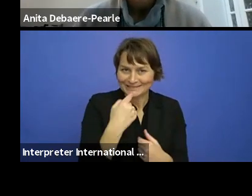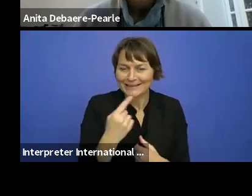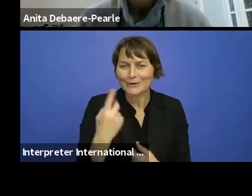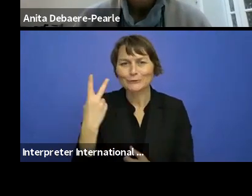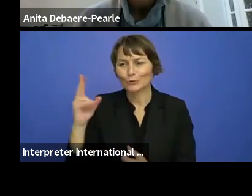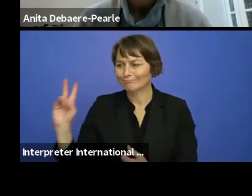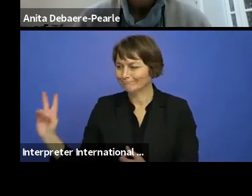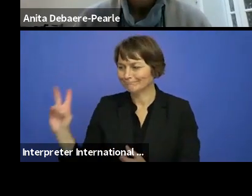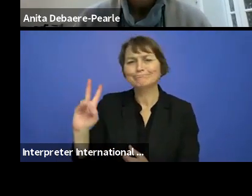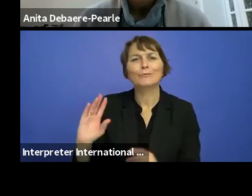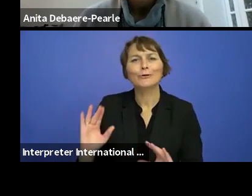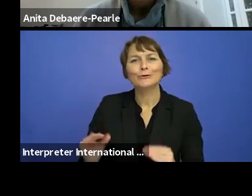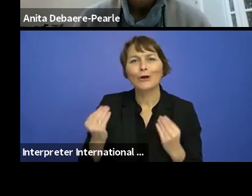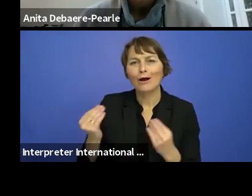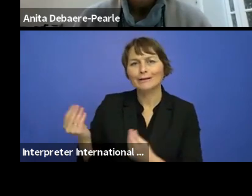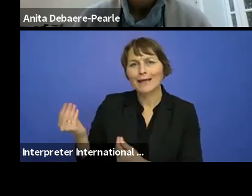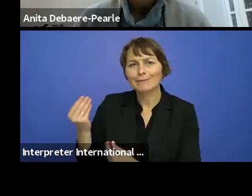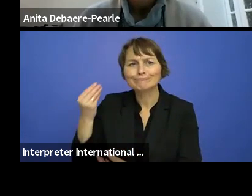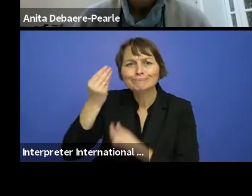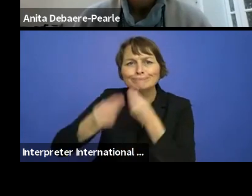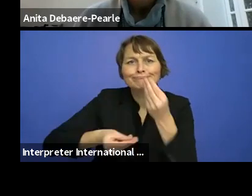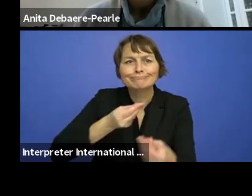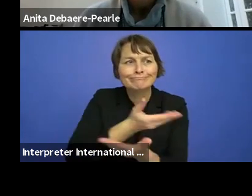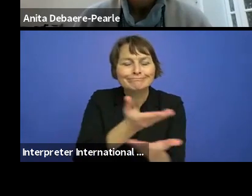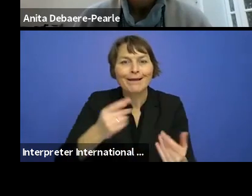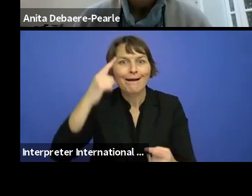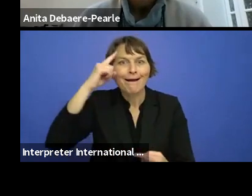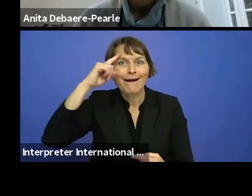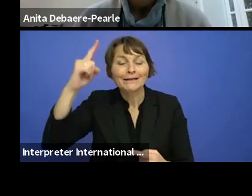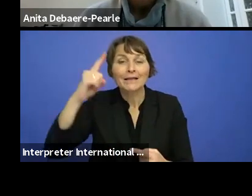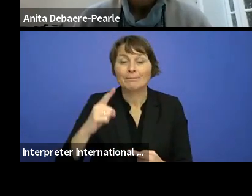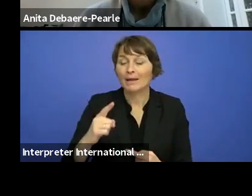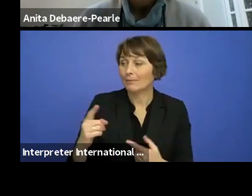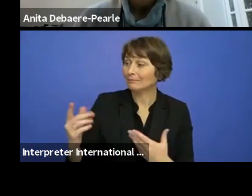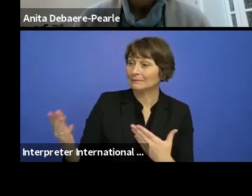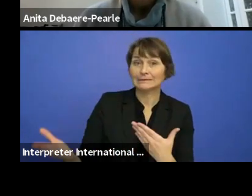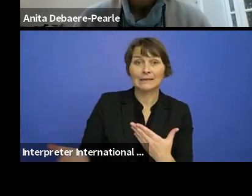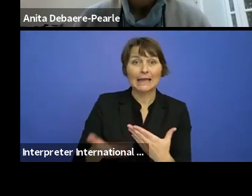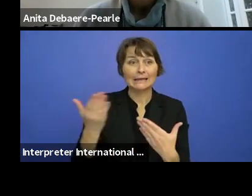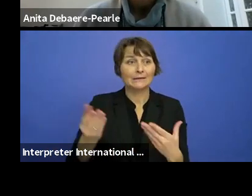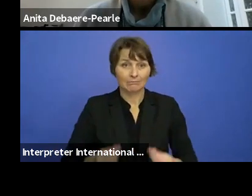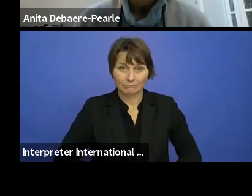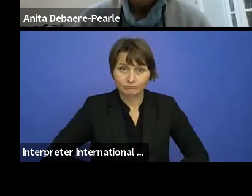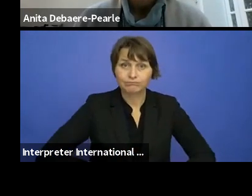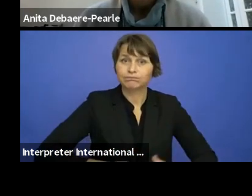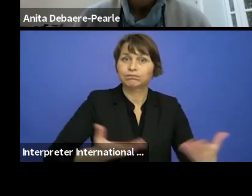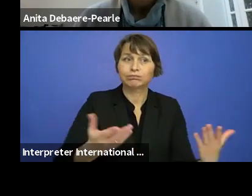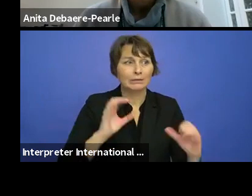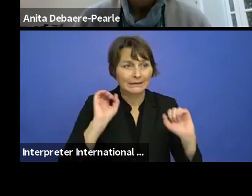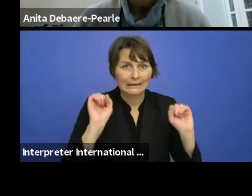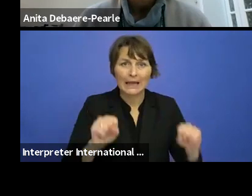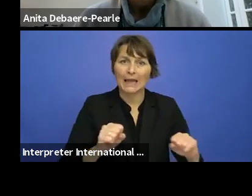having new ideas, nice ideas, maybe simple ideas. And for my,